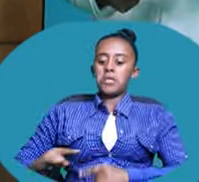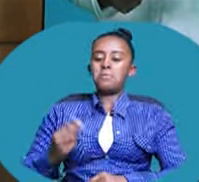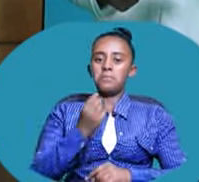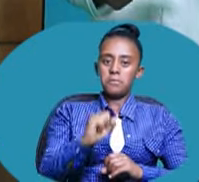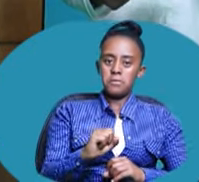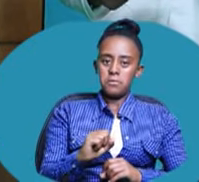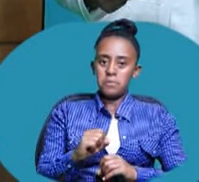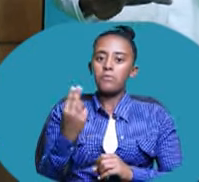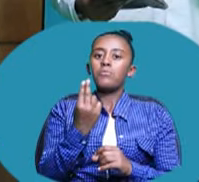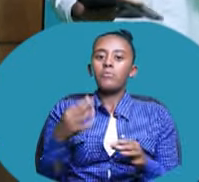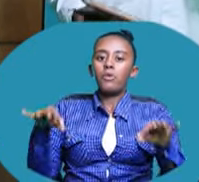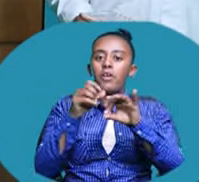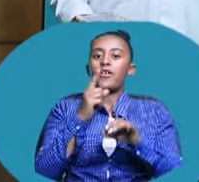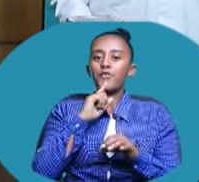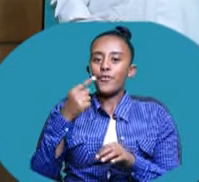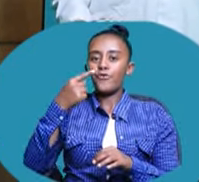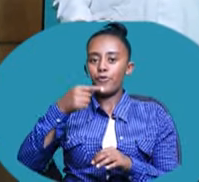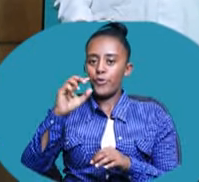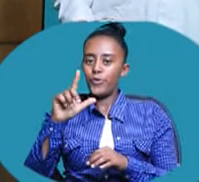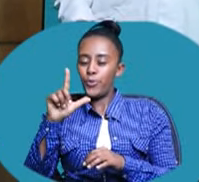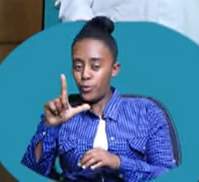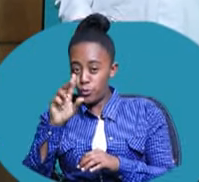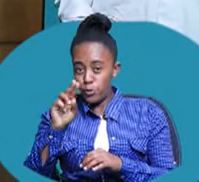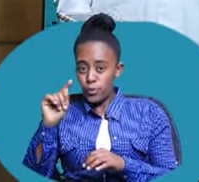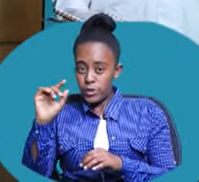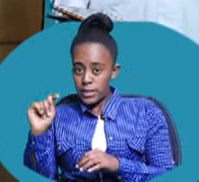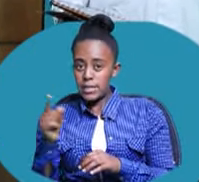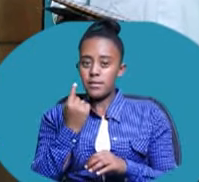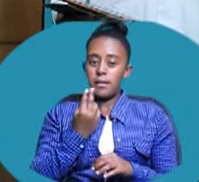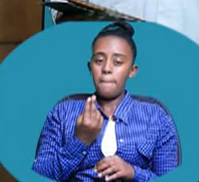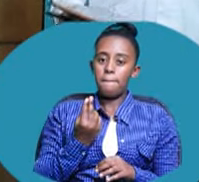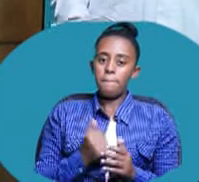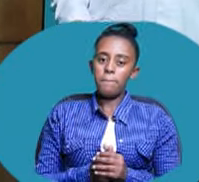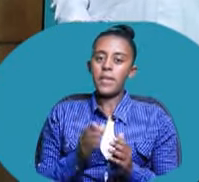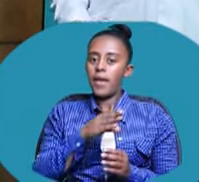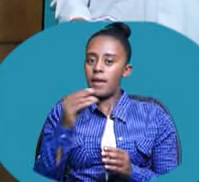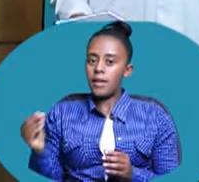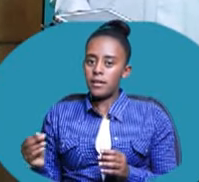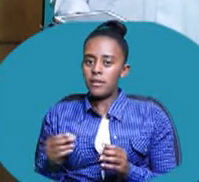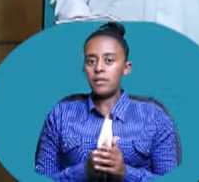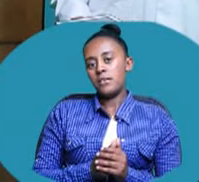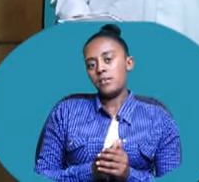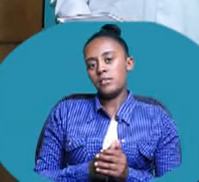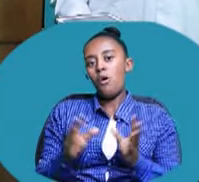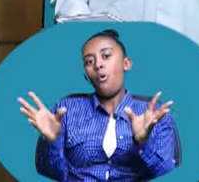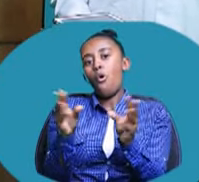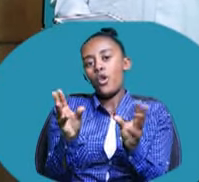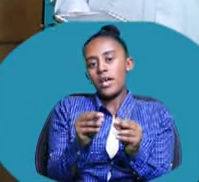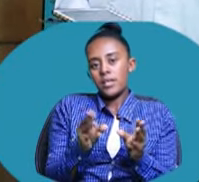The importance of Gult system, administering vast territory and